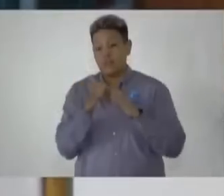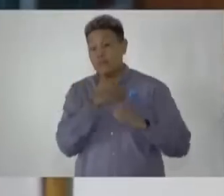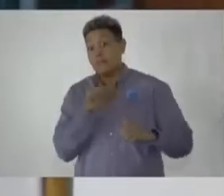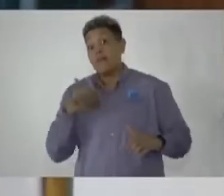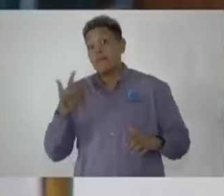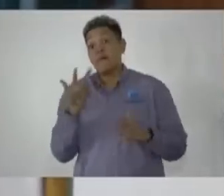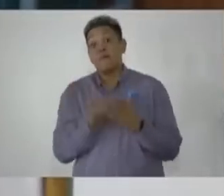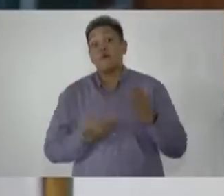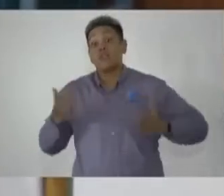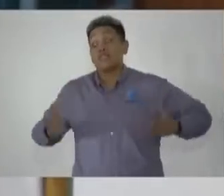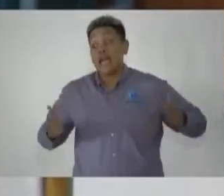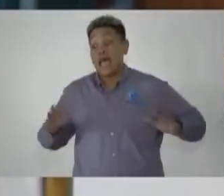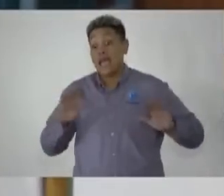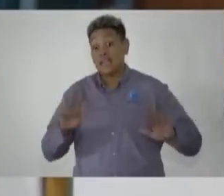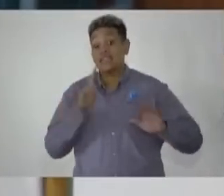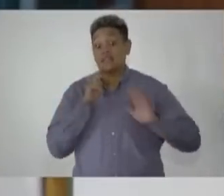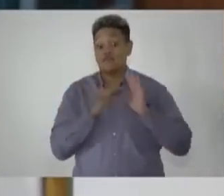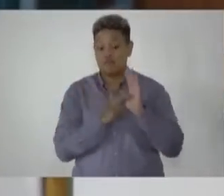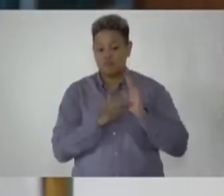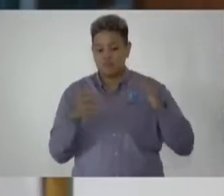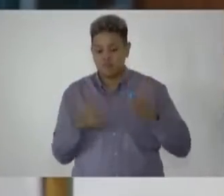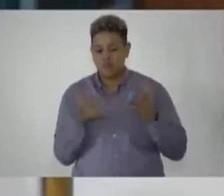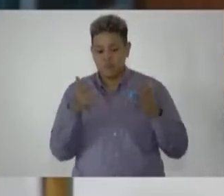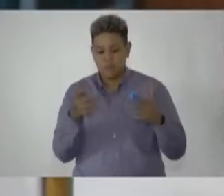colleagues on both sides of the House.